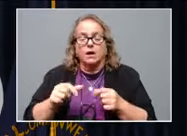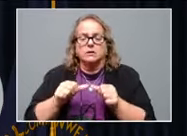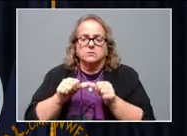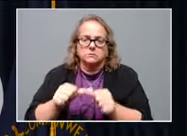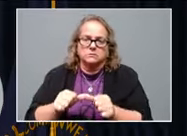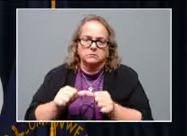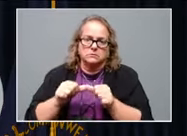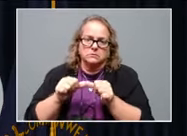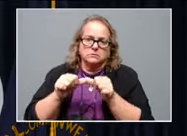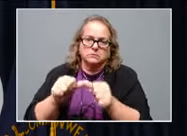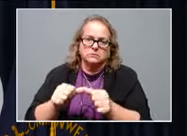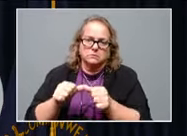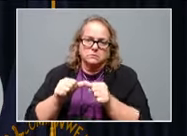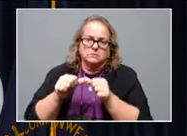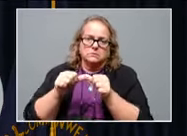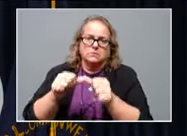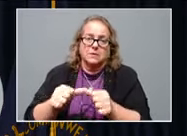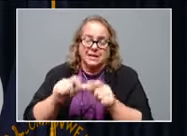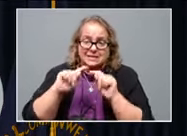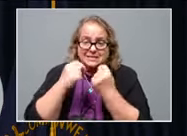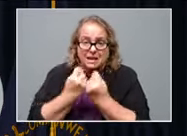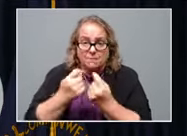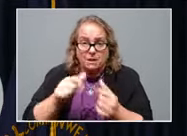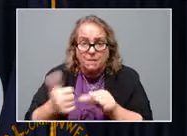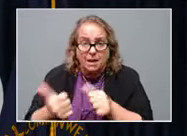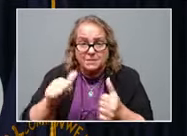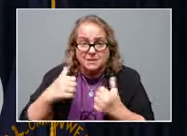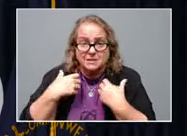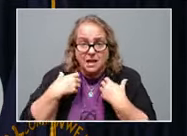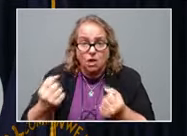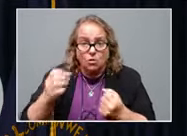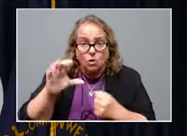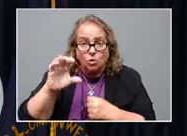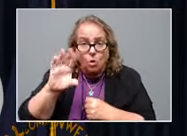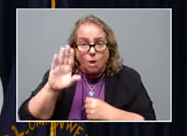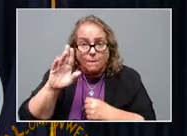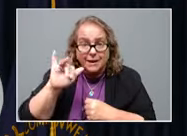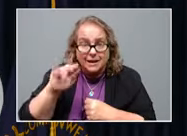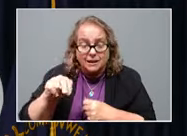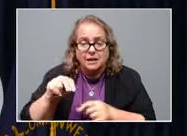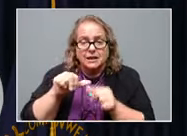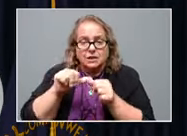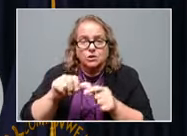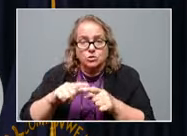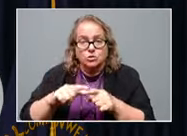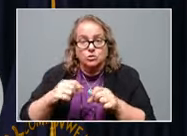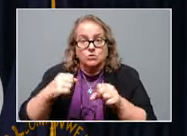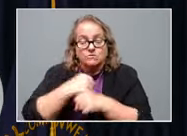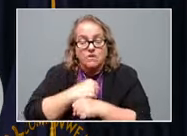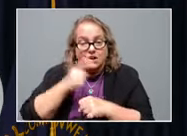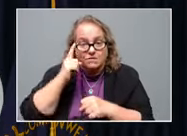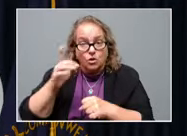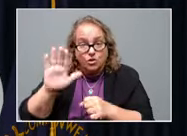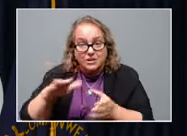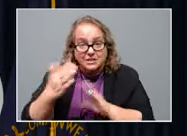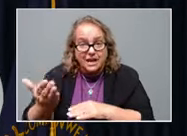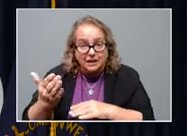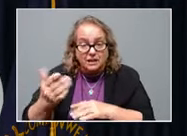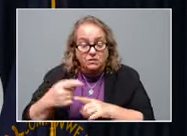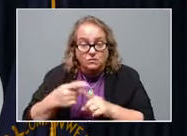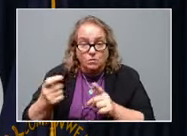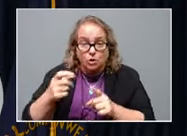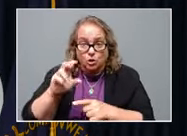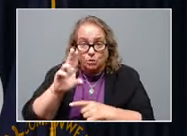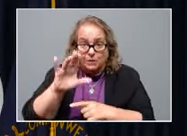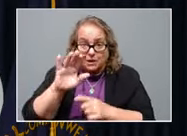because the team at Baptist Health Corbin continue to fight for those suffering in their community from the deadly virus. So today we're joined by Sherry Mays,